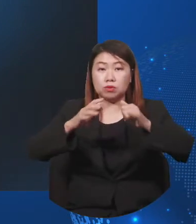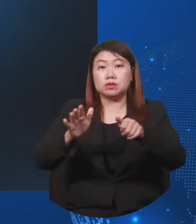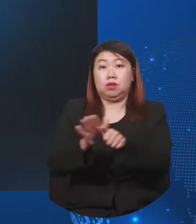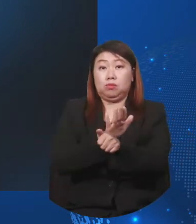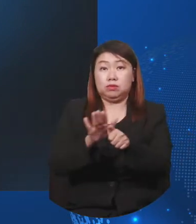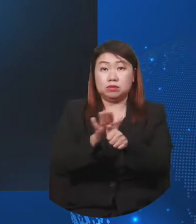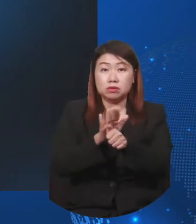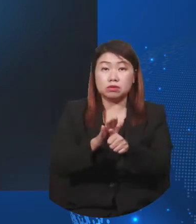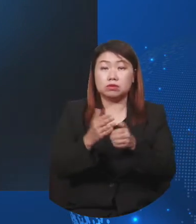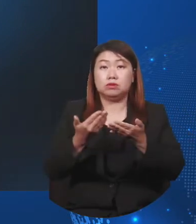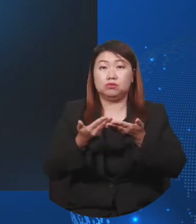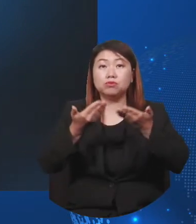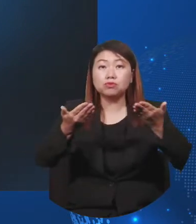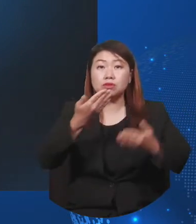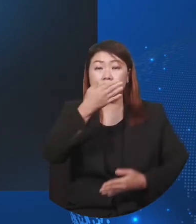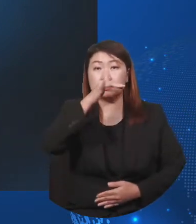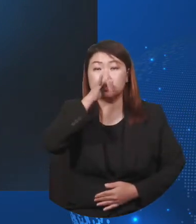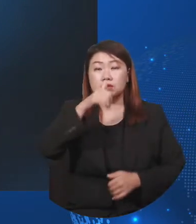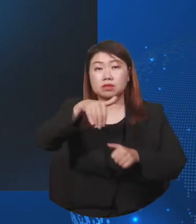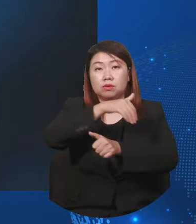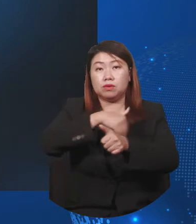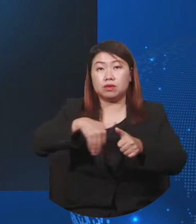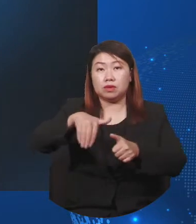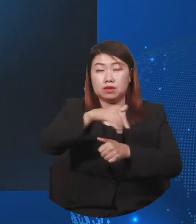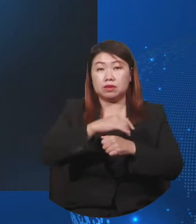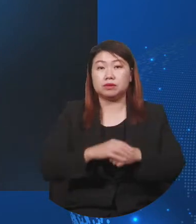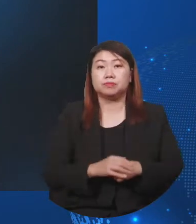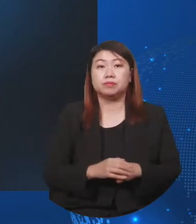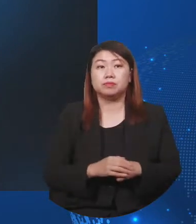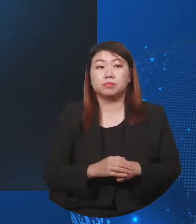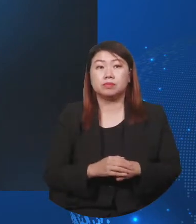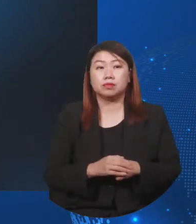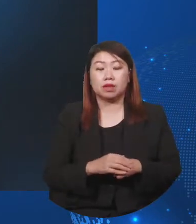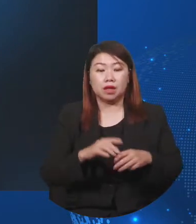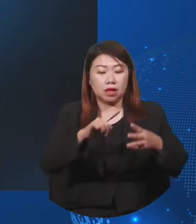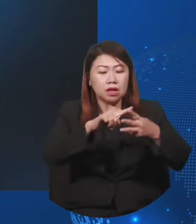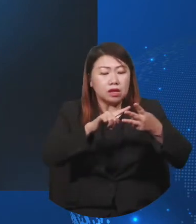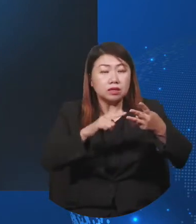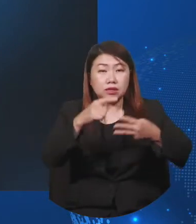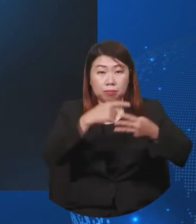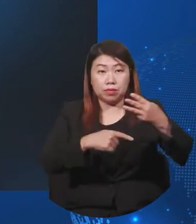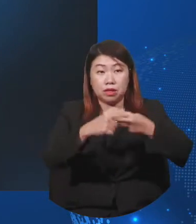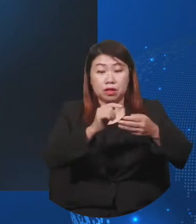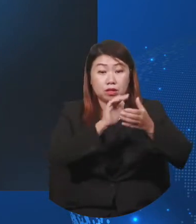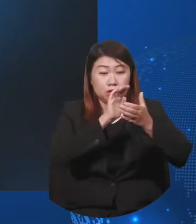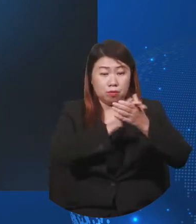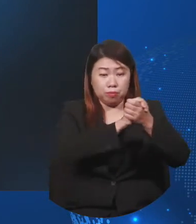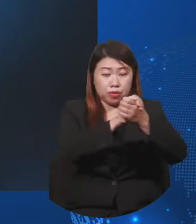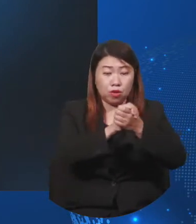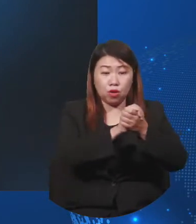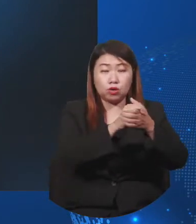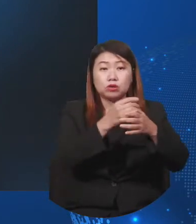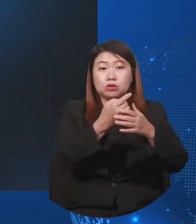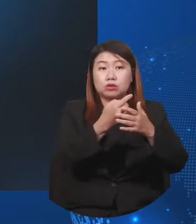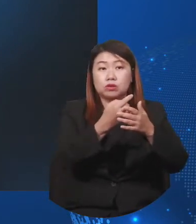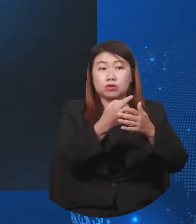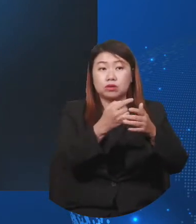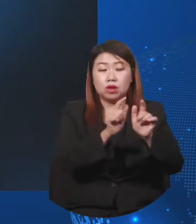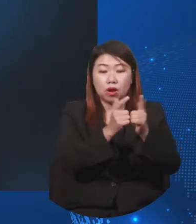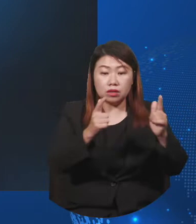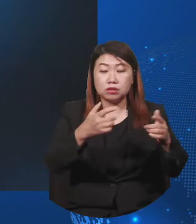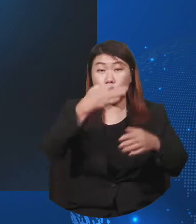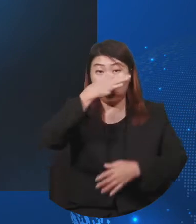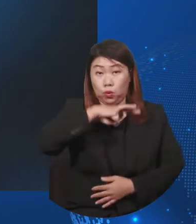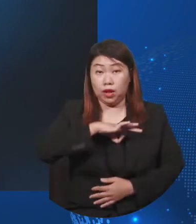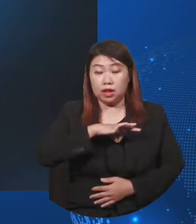and triangular cooperation initiatives also have enabled inclusive partnership with active engagement